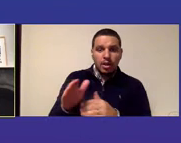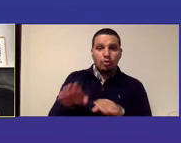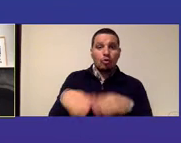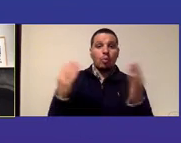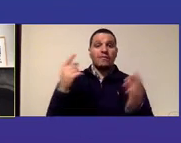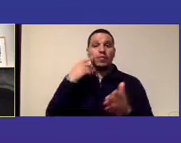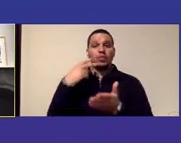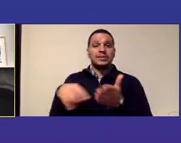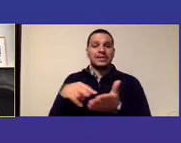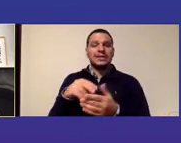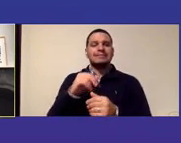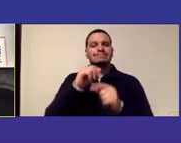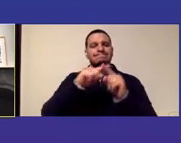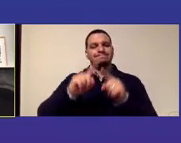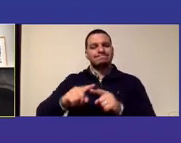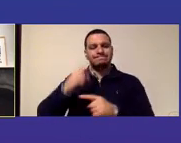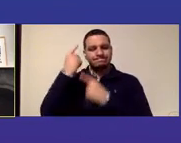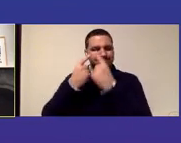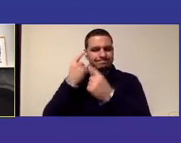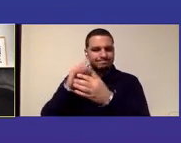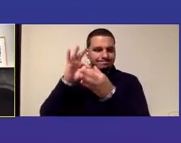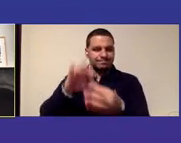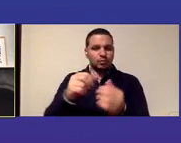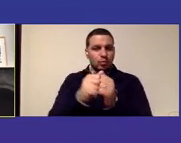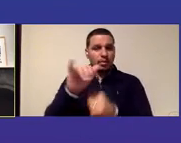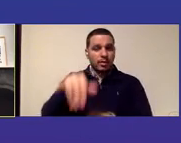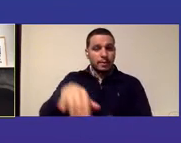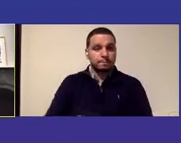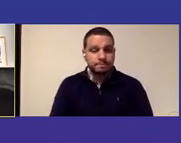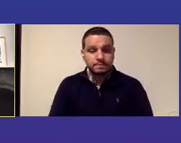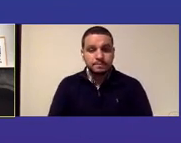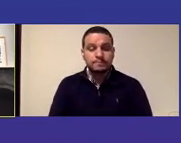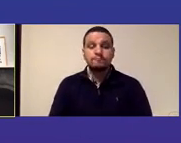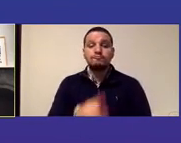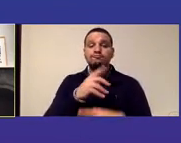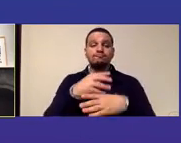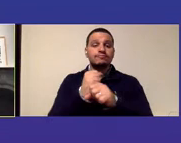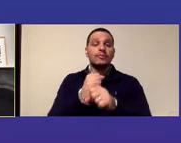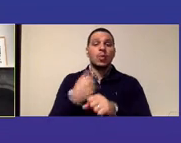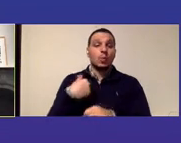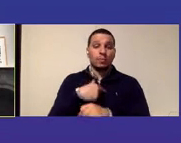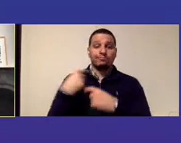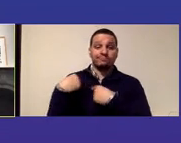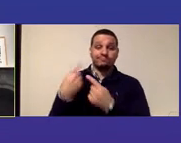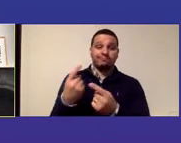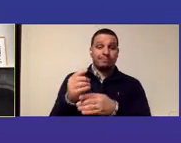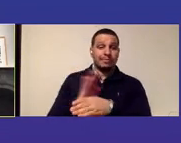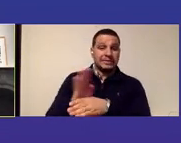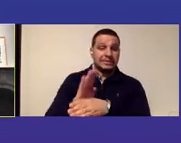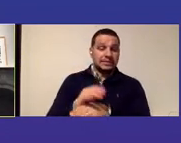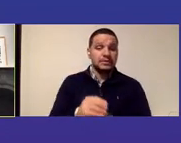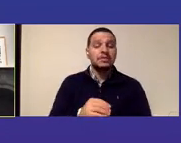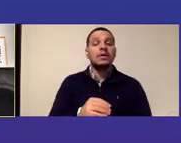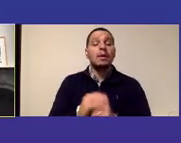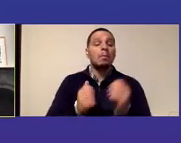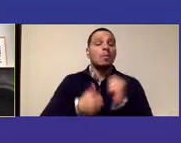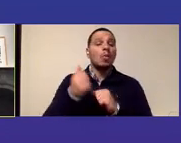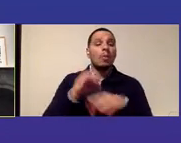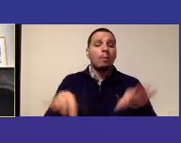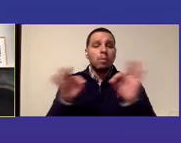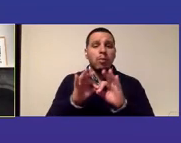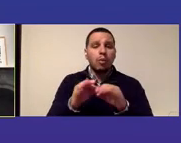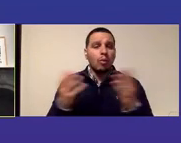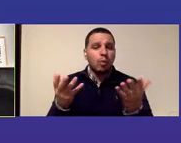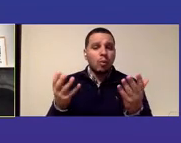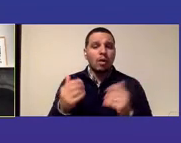of the considerations that come with it. In short, we've been busy, but one of the most important things